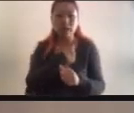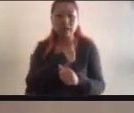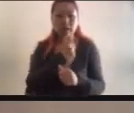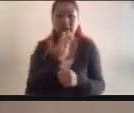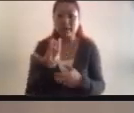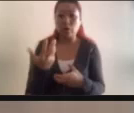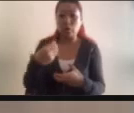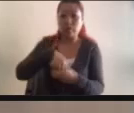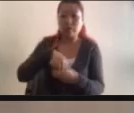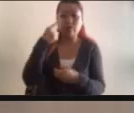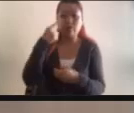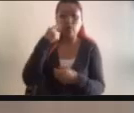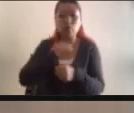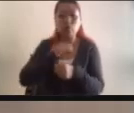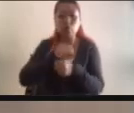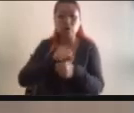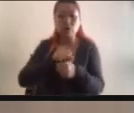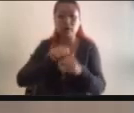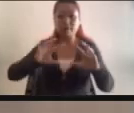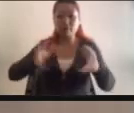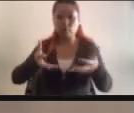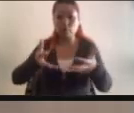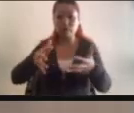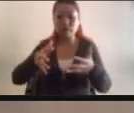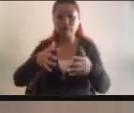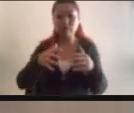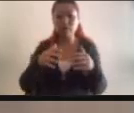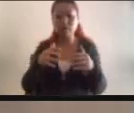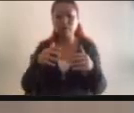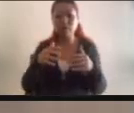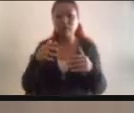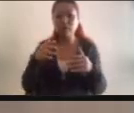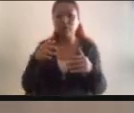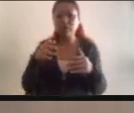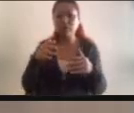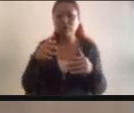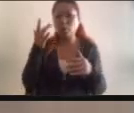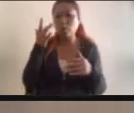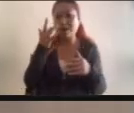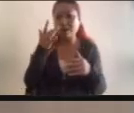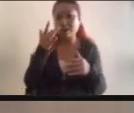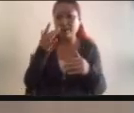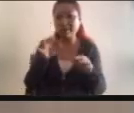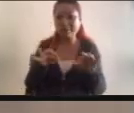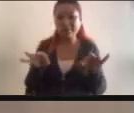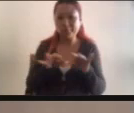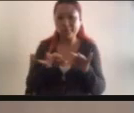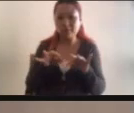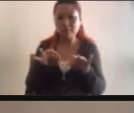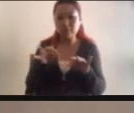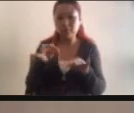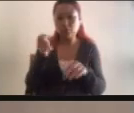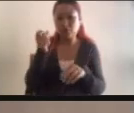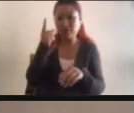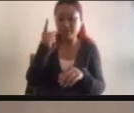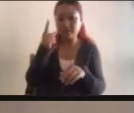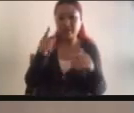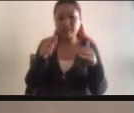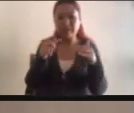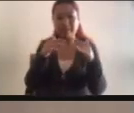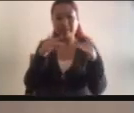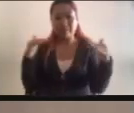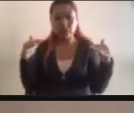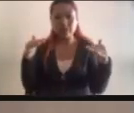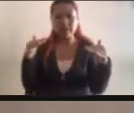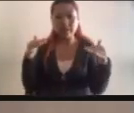inclusiveness in the workforce and why we need to have that, from understanding that the diversity of thought,